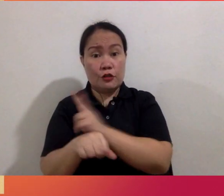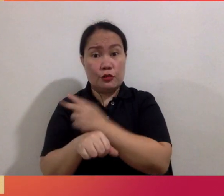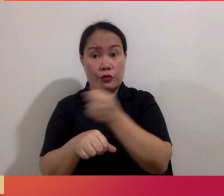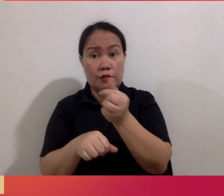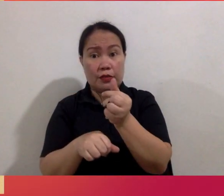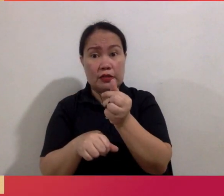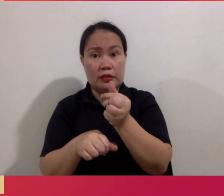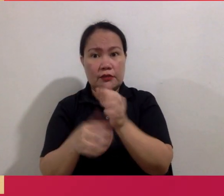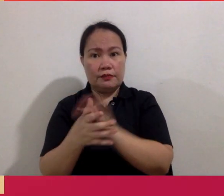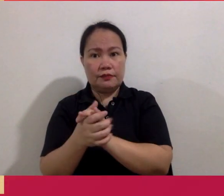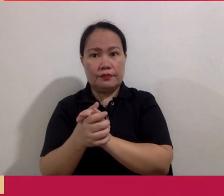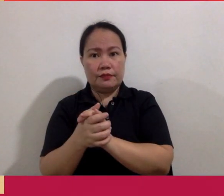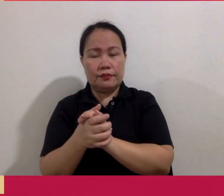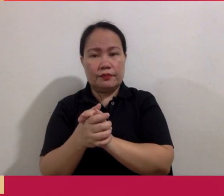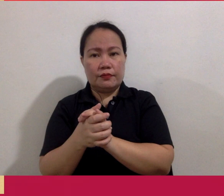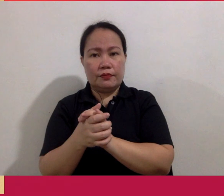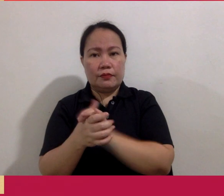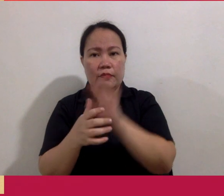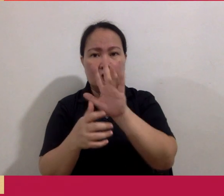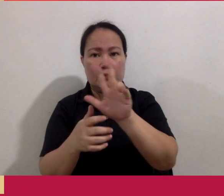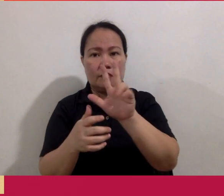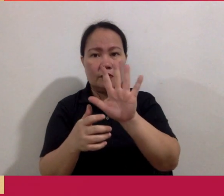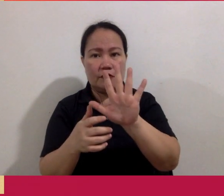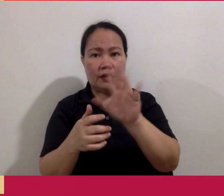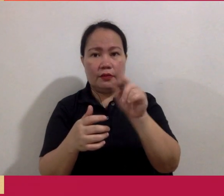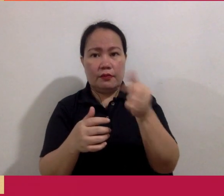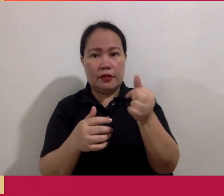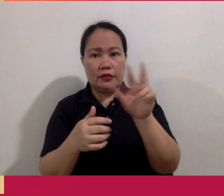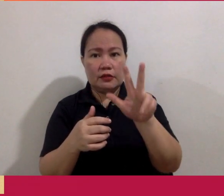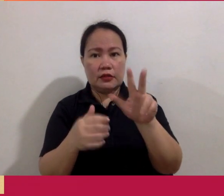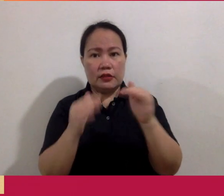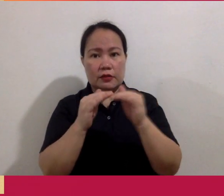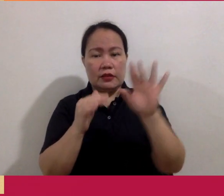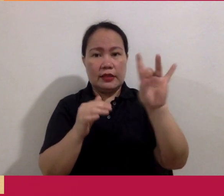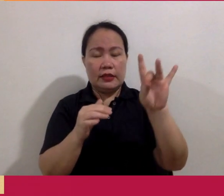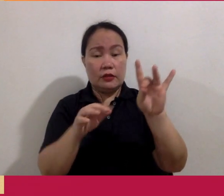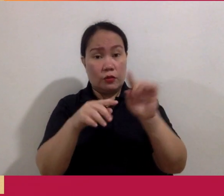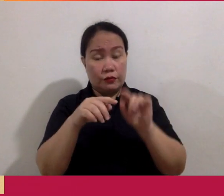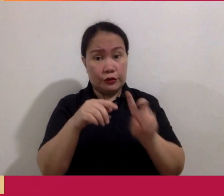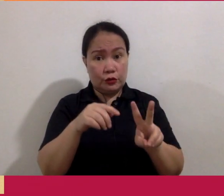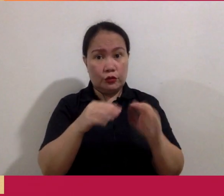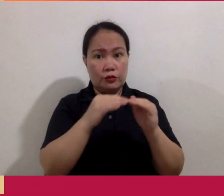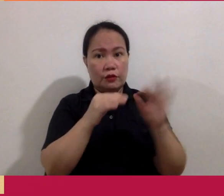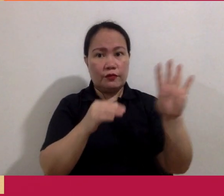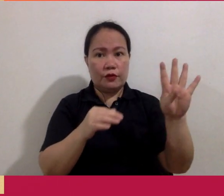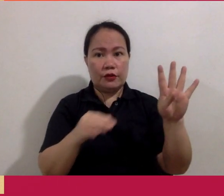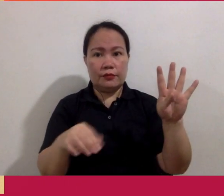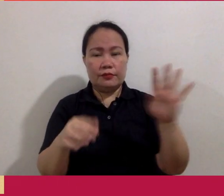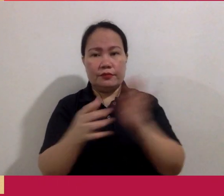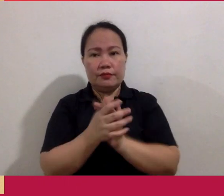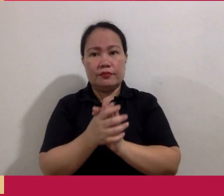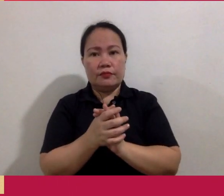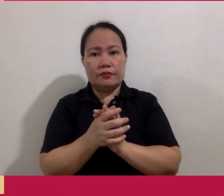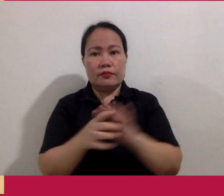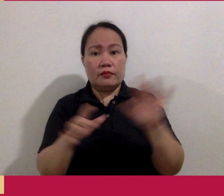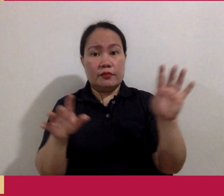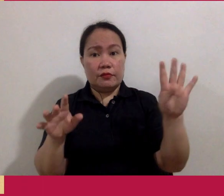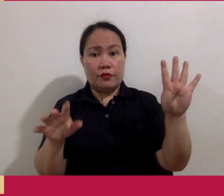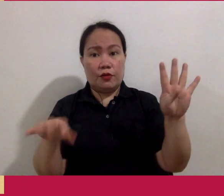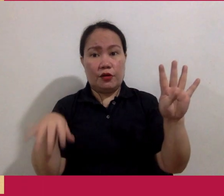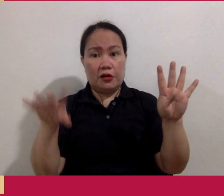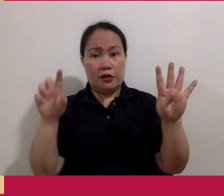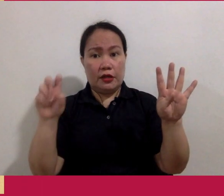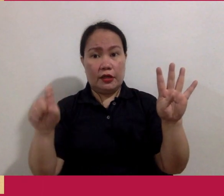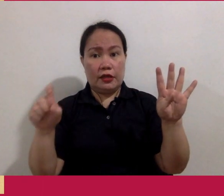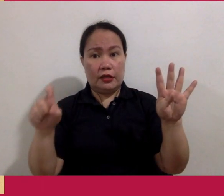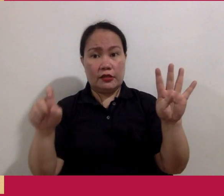over 2 and that is 8 over 2. 8 divided by 2, that is 4. So, x squared, so extract lang natin yung